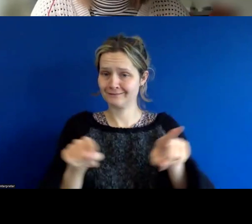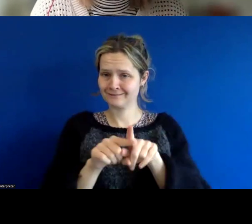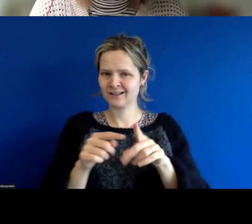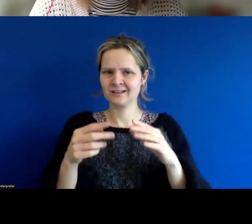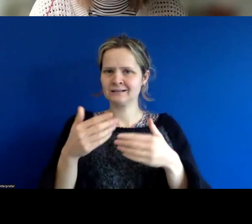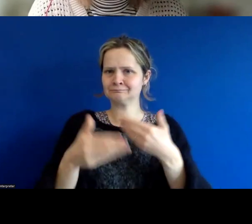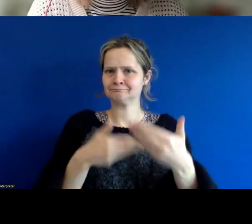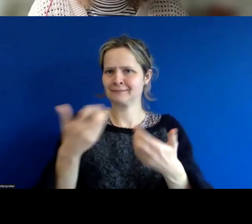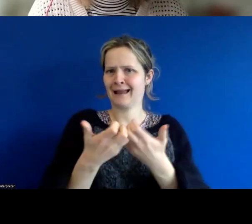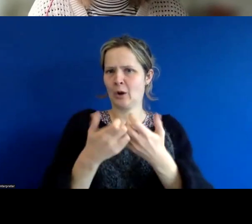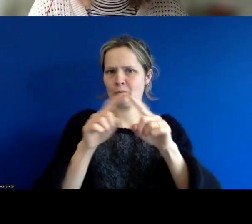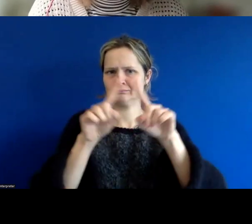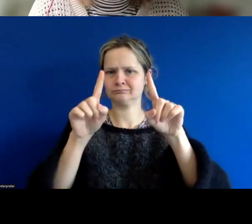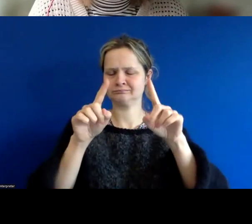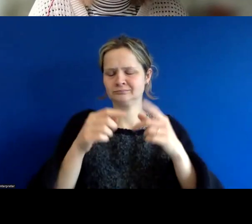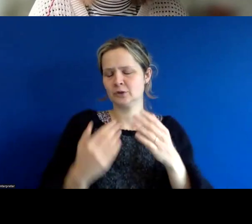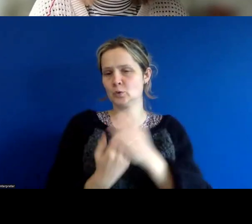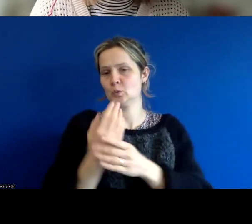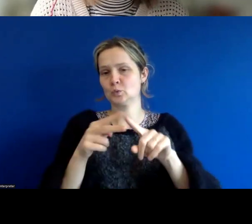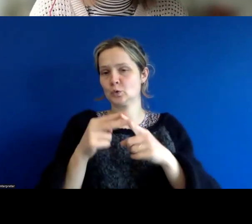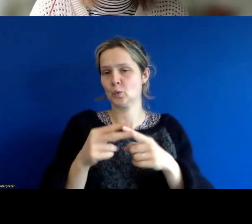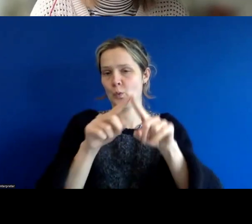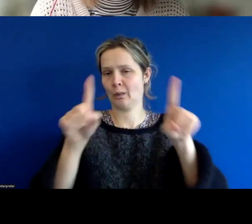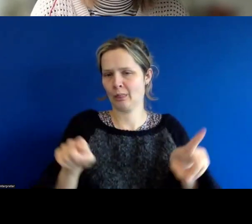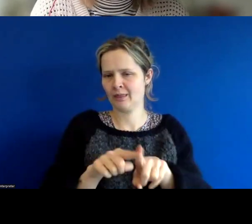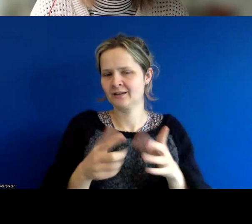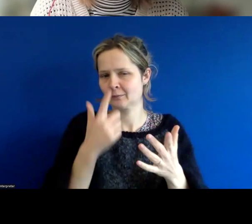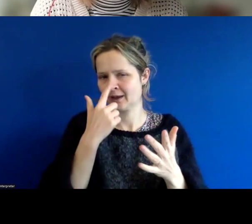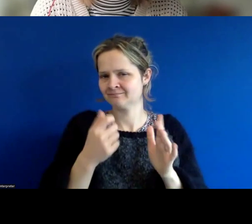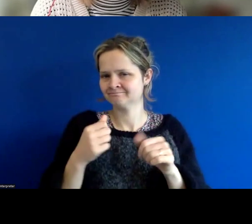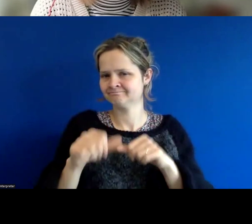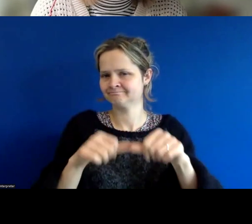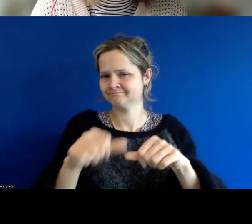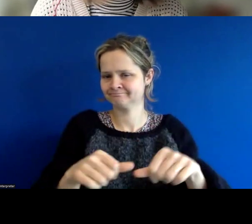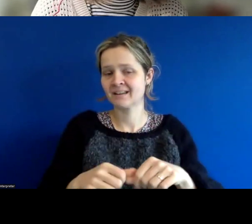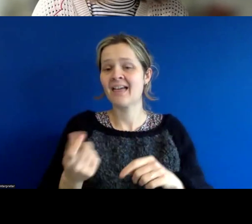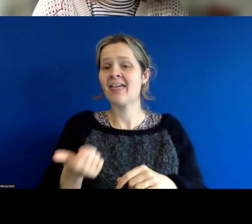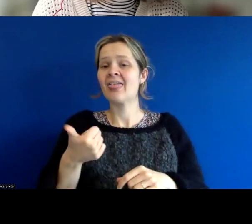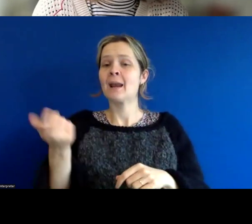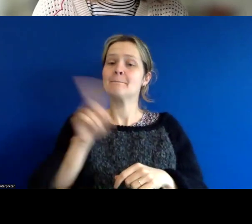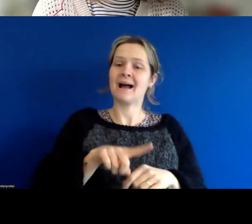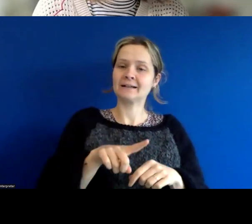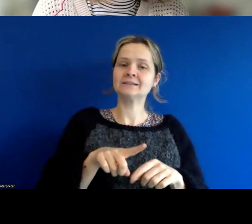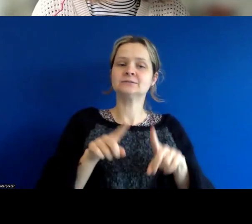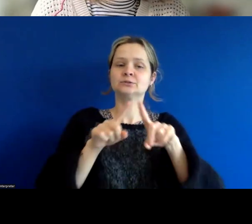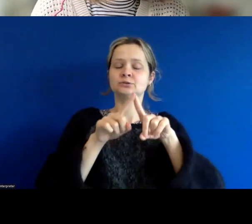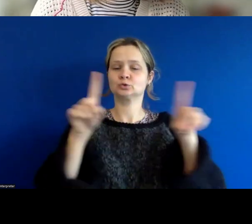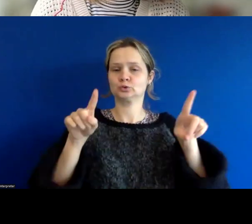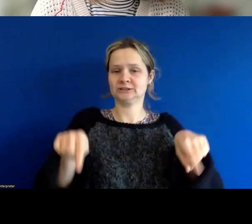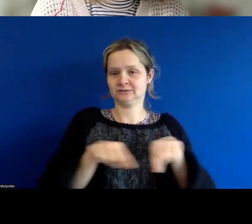do a quite quick demonstration, and then we'll just come back and finish off with some slides, and then we can do some questions after that.